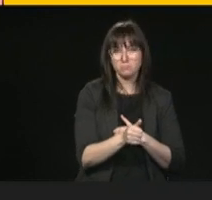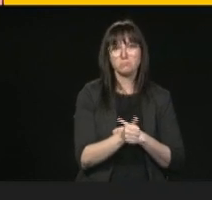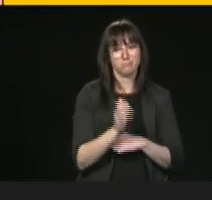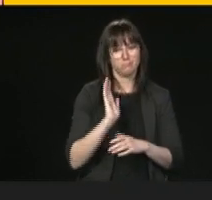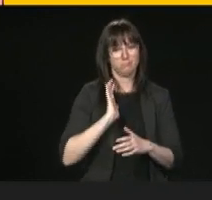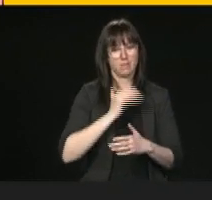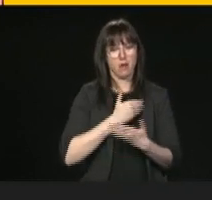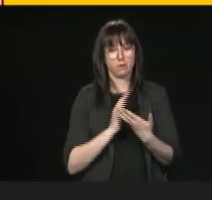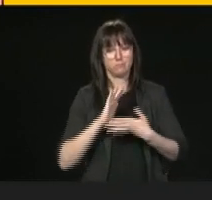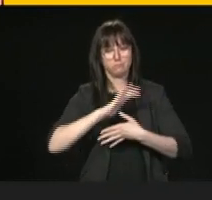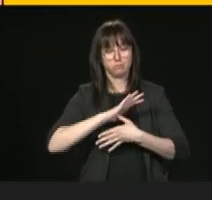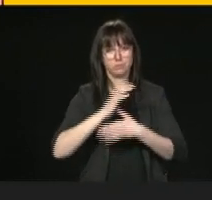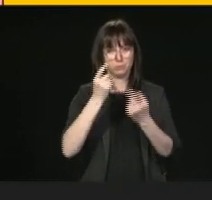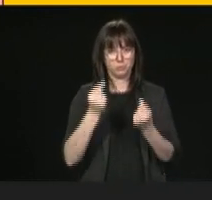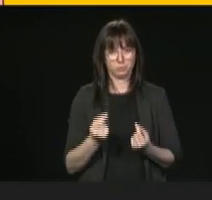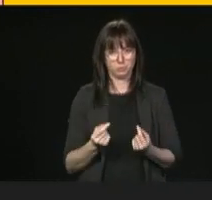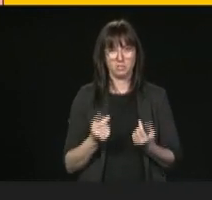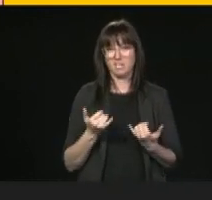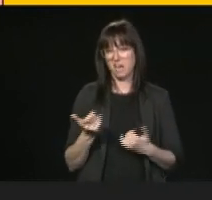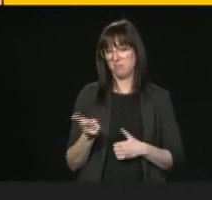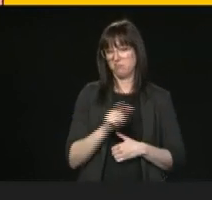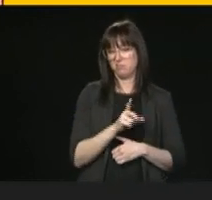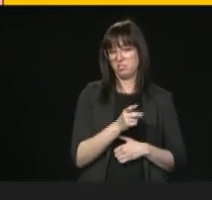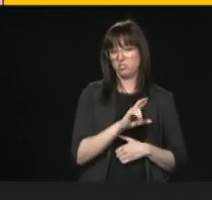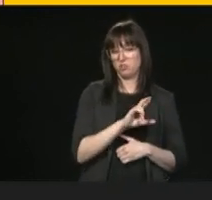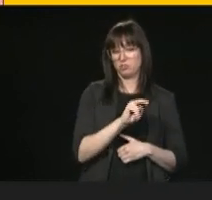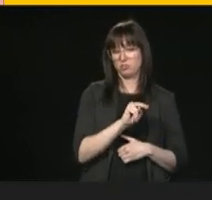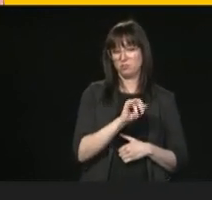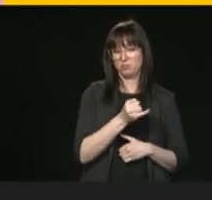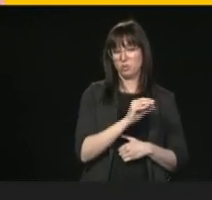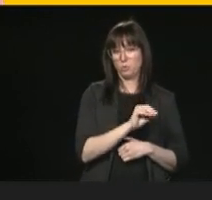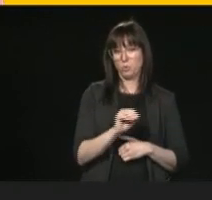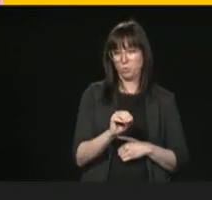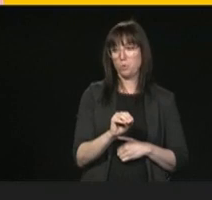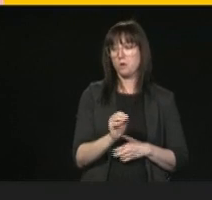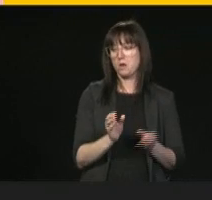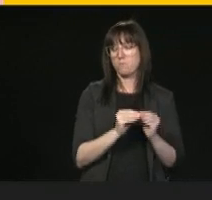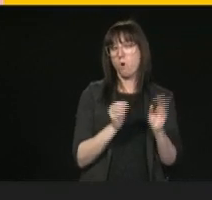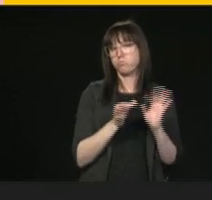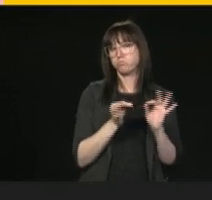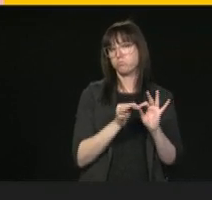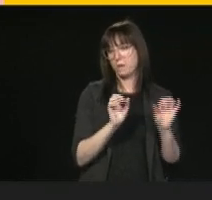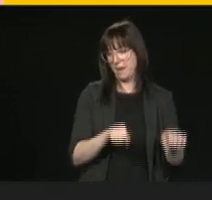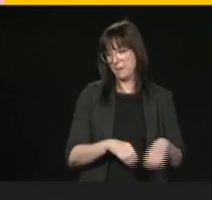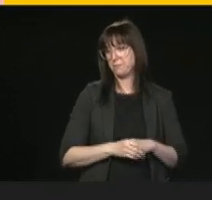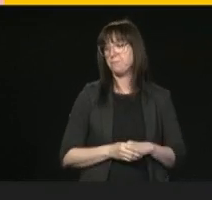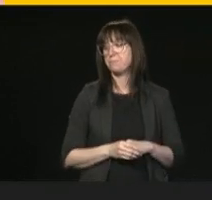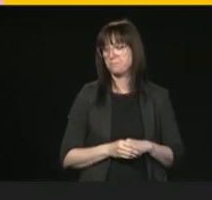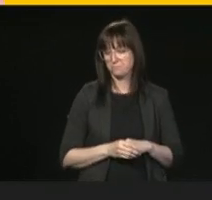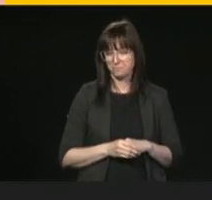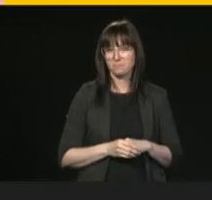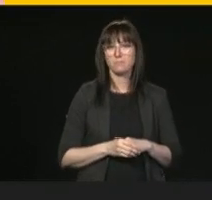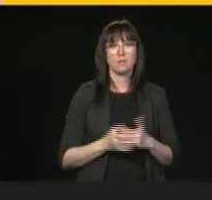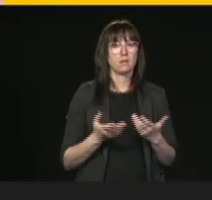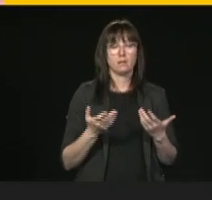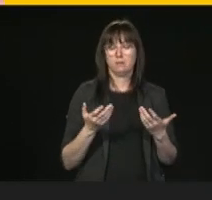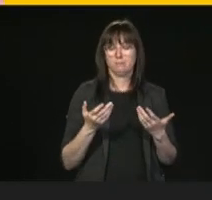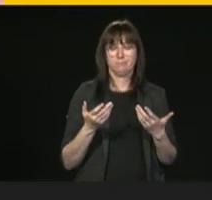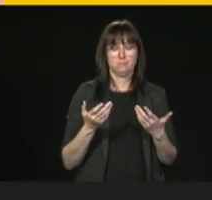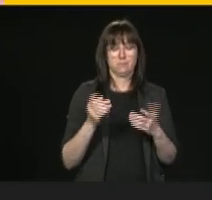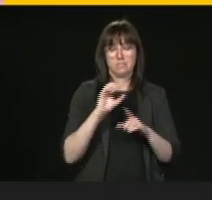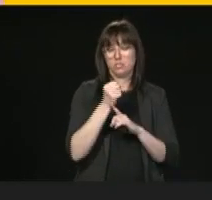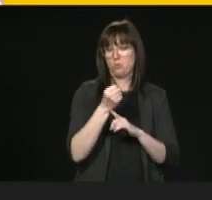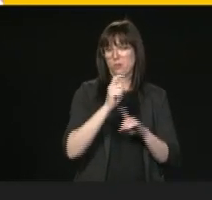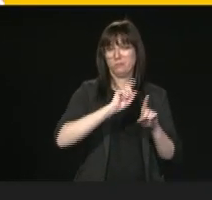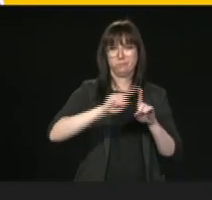Dr. New perhaps to offer a bit more of a health perspective. We're looking at a lot of scenarios. Provinces are looking at a lot of scenarios.